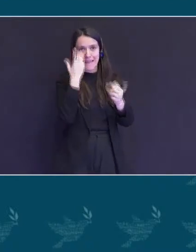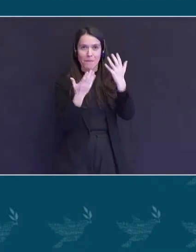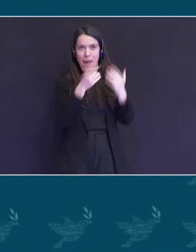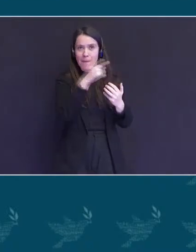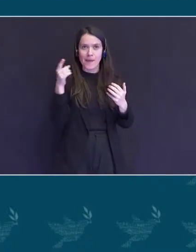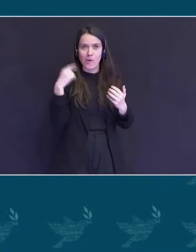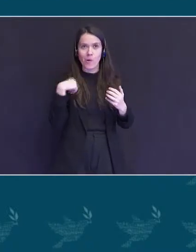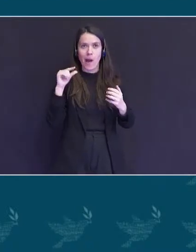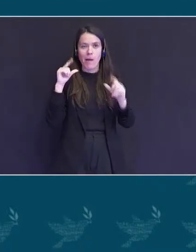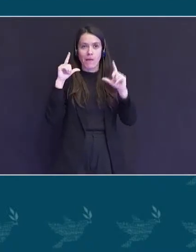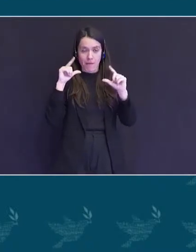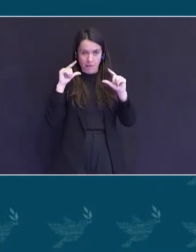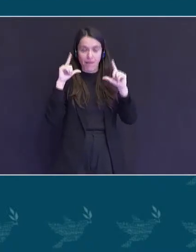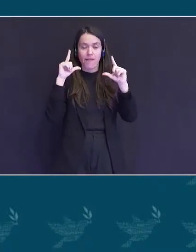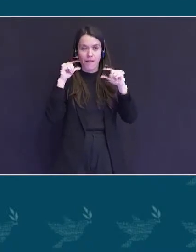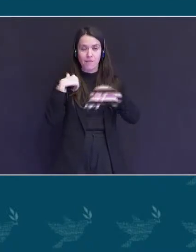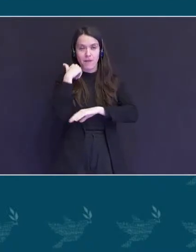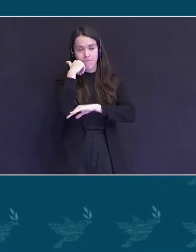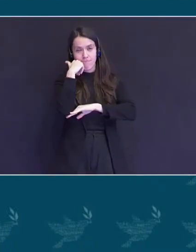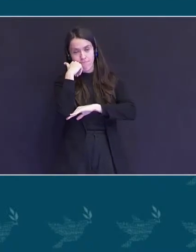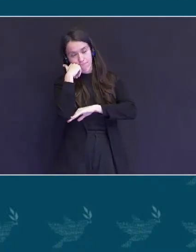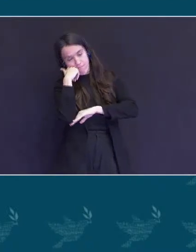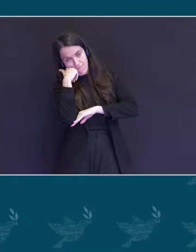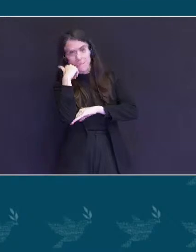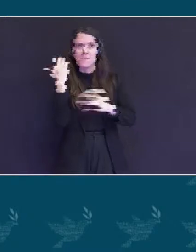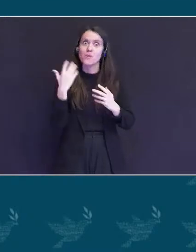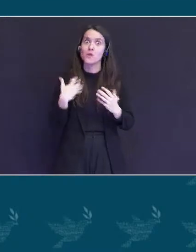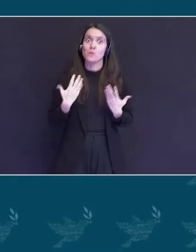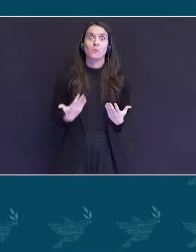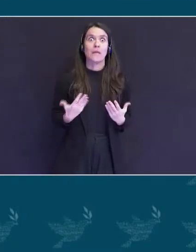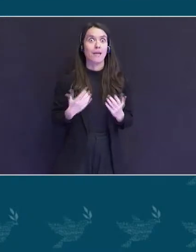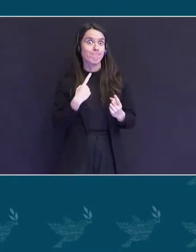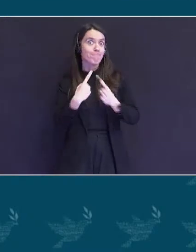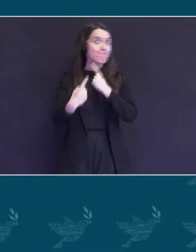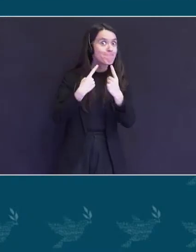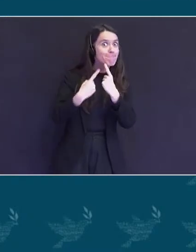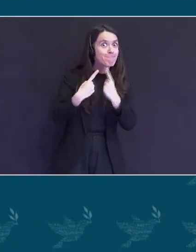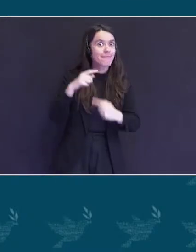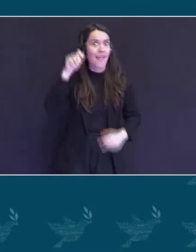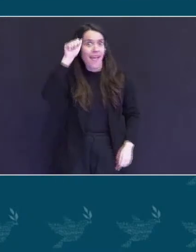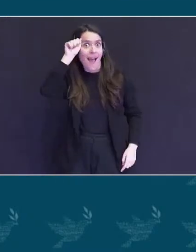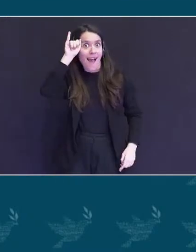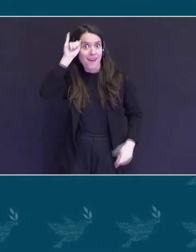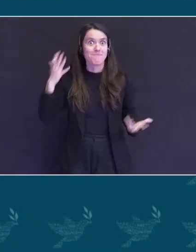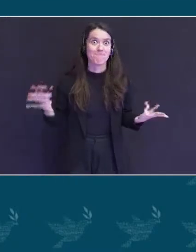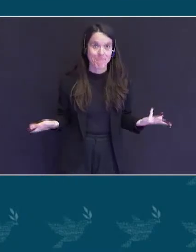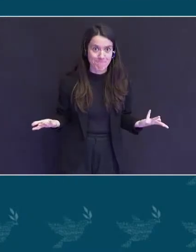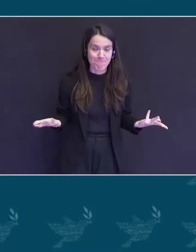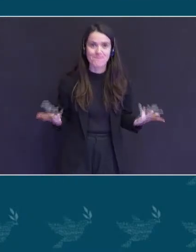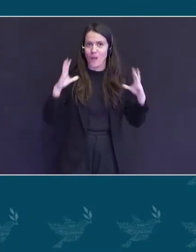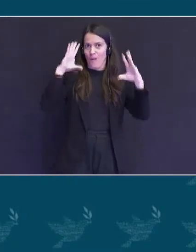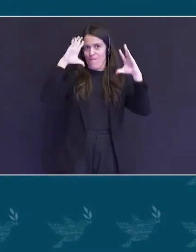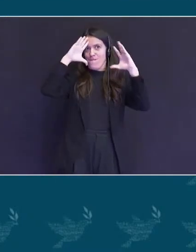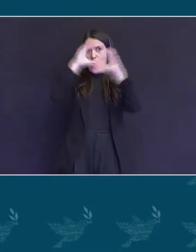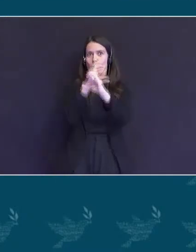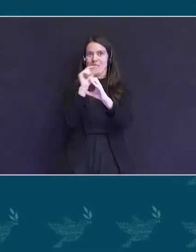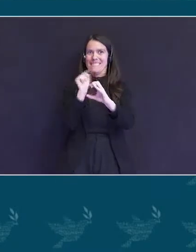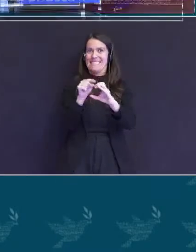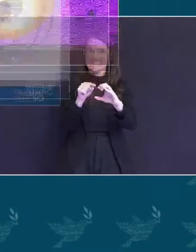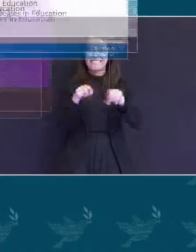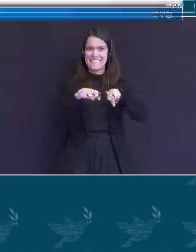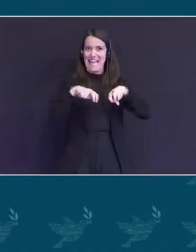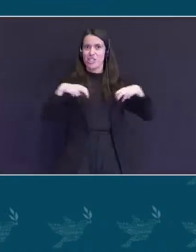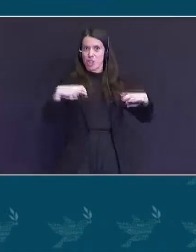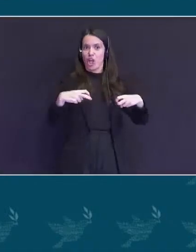tired already, but today we will speak about artificial intelligence, and the focus of our session